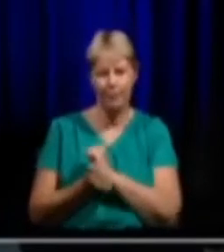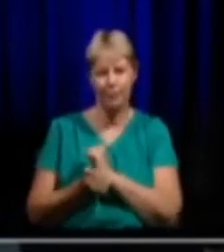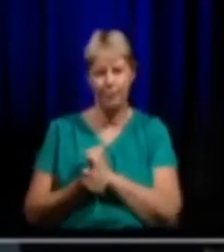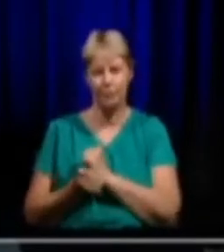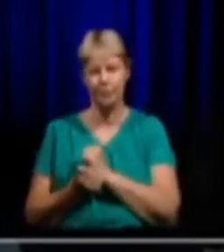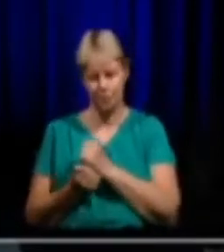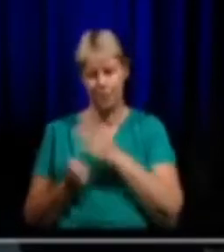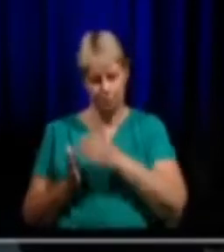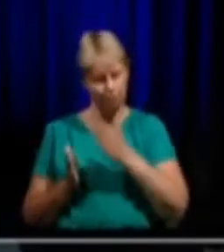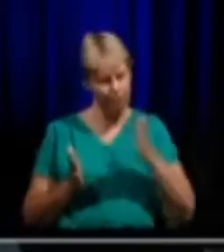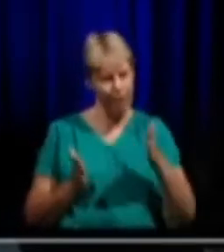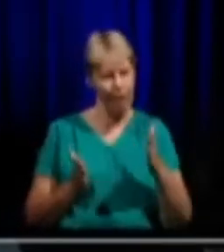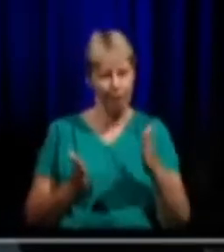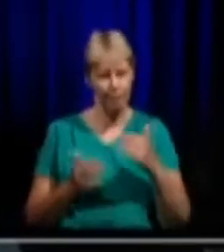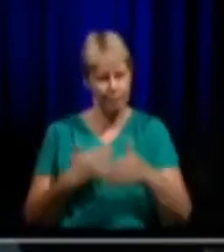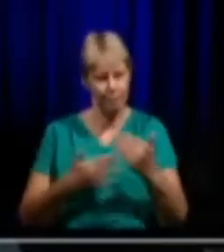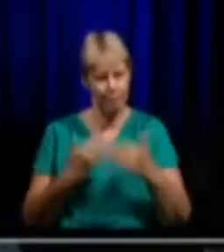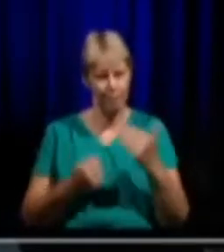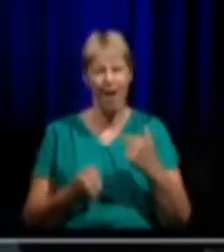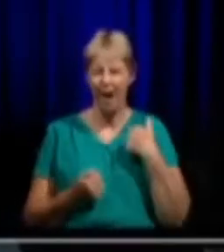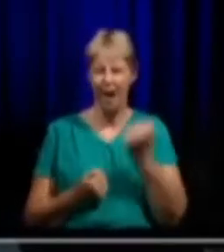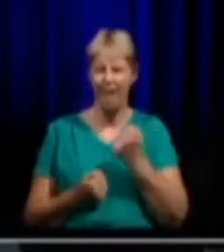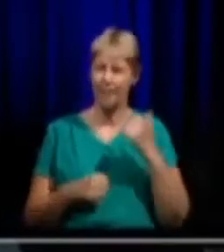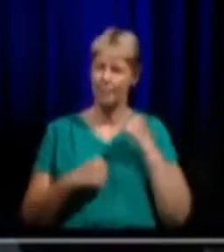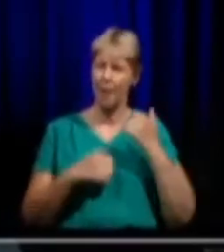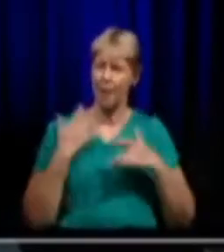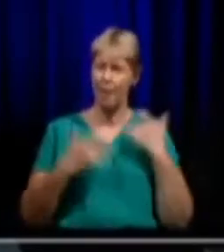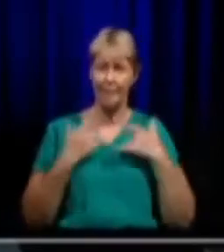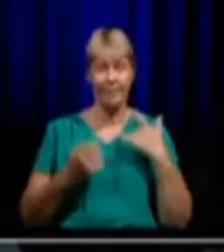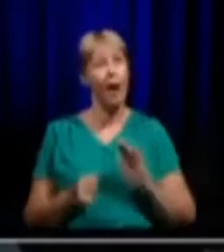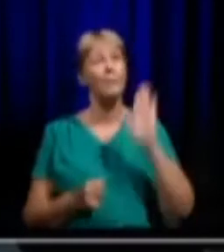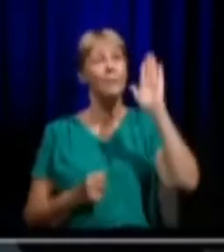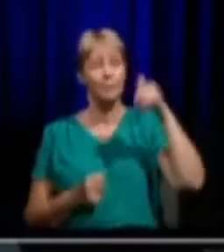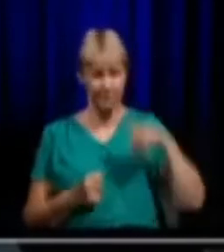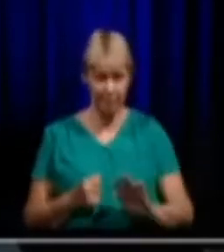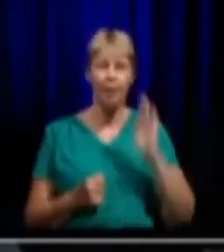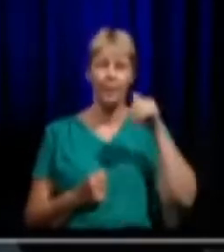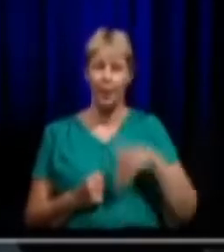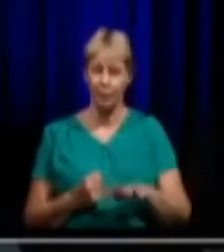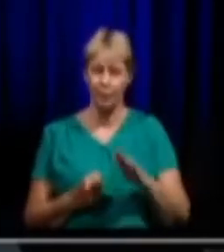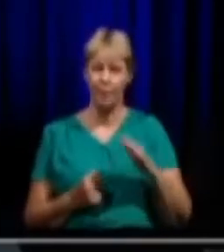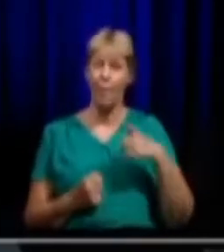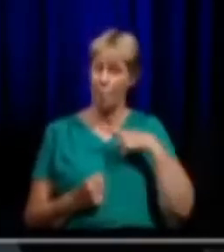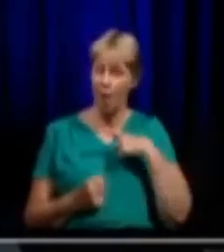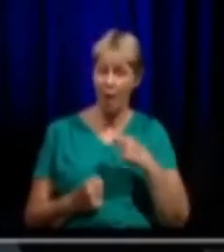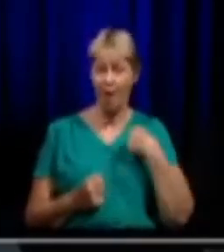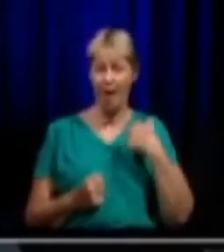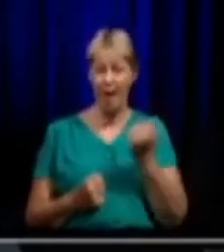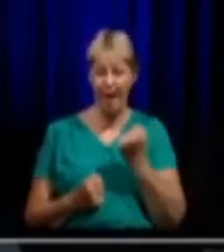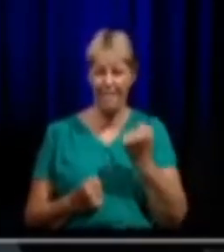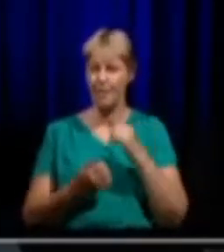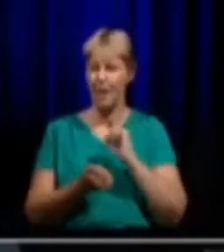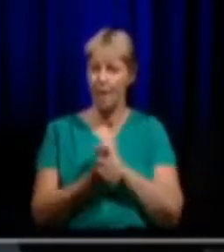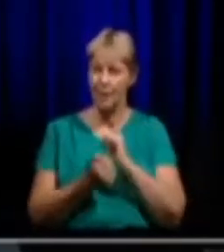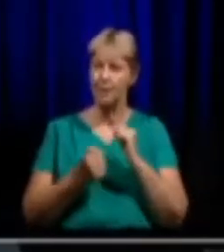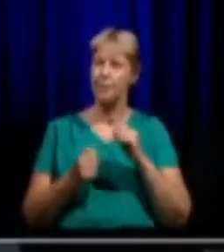ups and downs. As I look back over my life, there's ups and downs. There's times when I do things really well or commit to something really well, and then I fall away and I have to